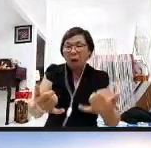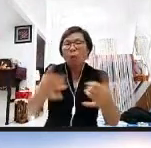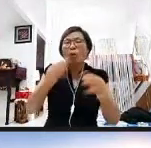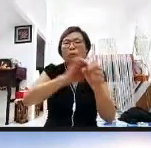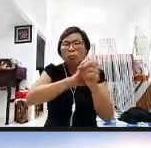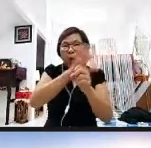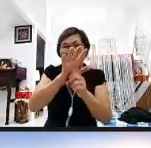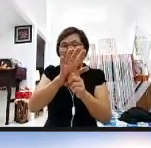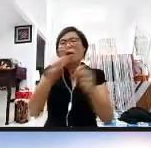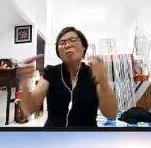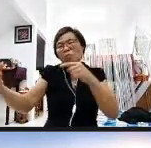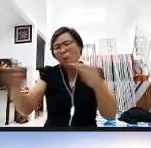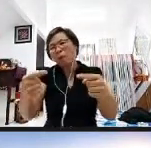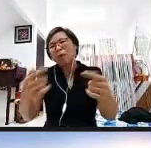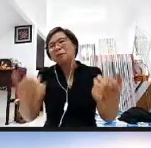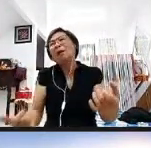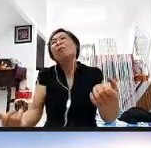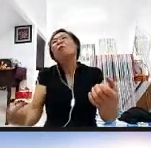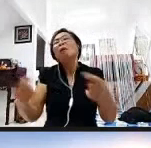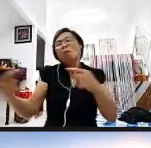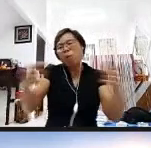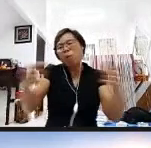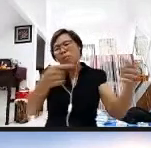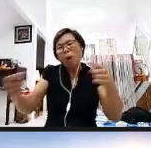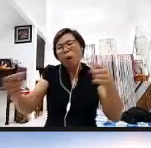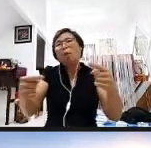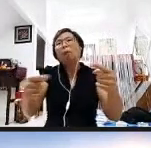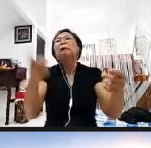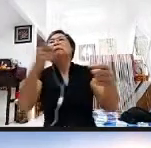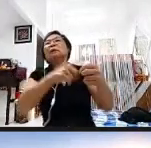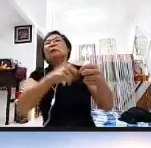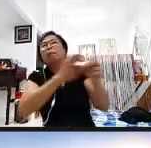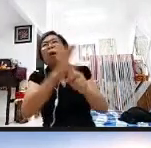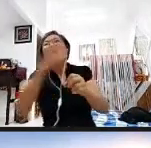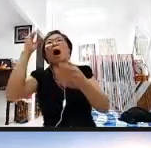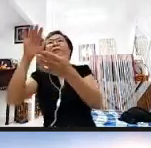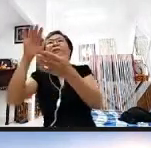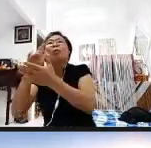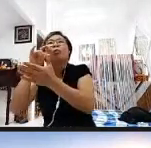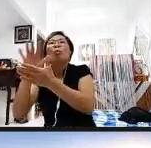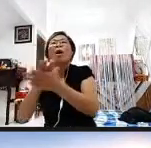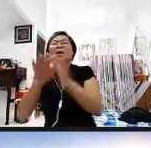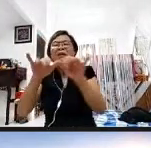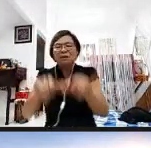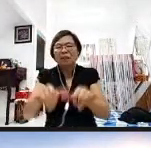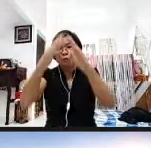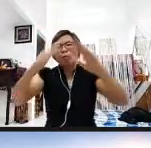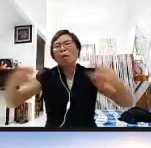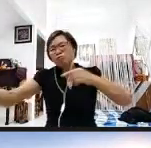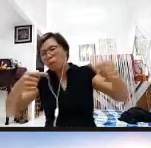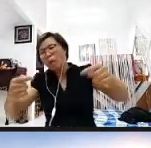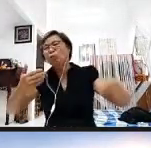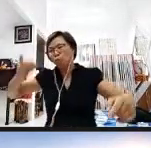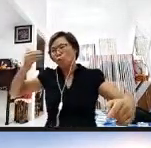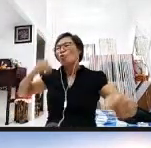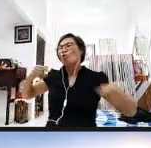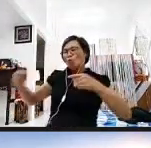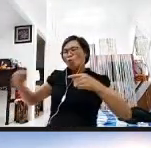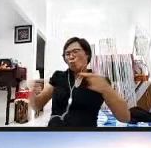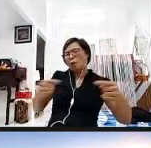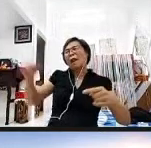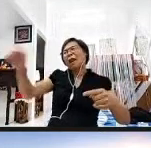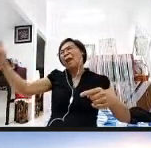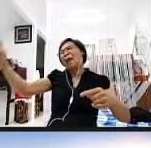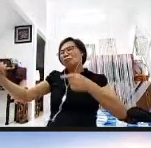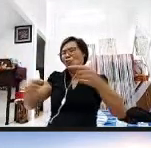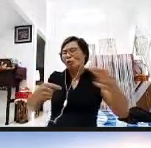the conflict is related to the MCO. Husband and wife, they stay at home, they quarrel. Before that, they quarrel, of course, but they quarrel about other things. They